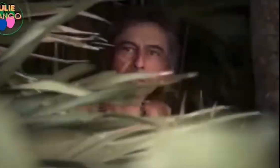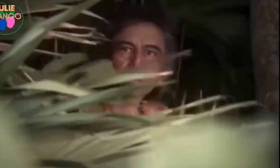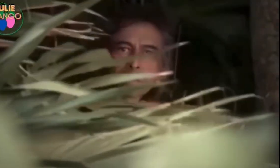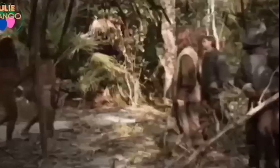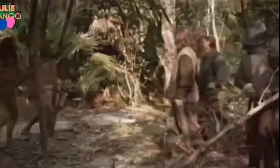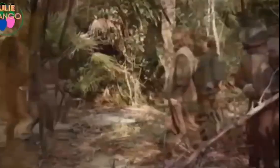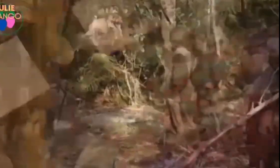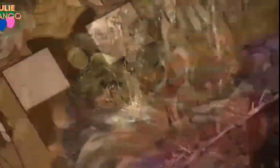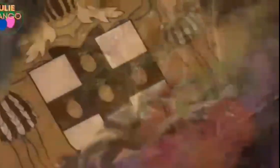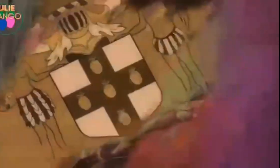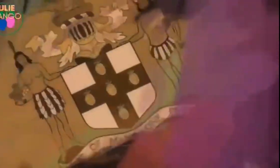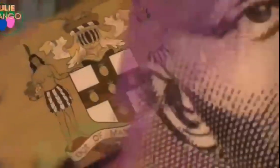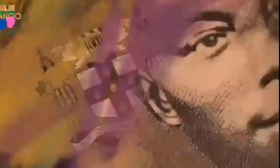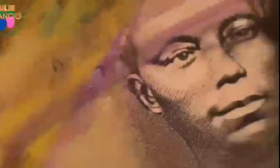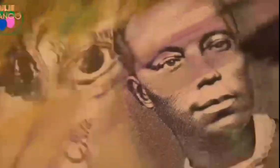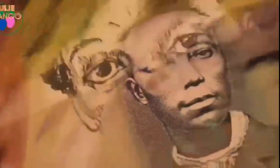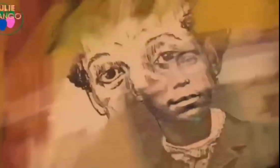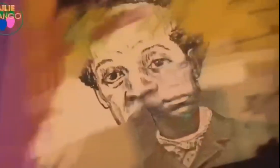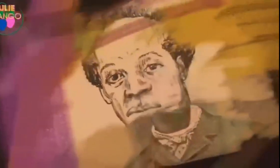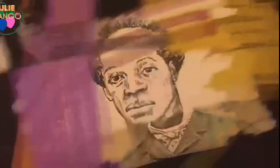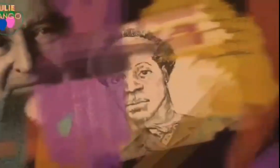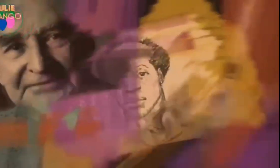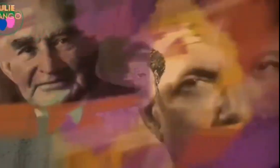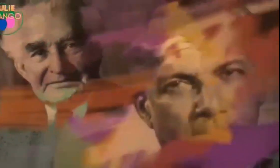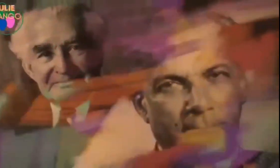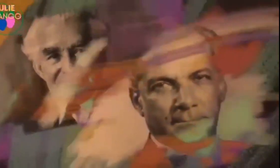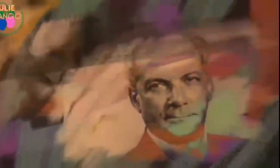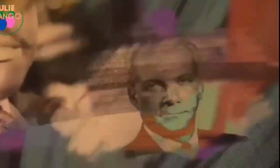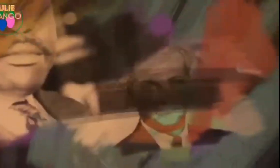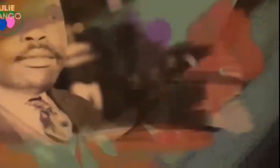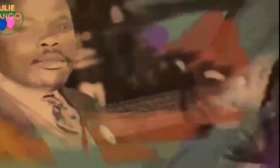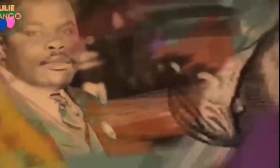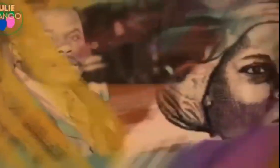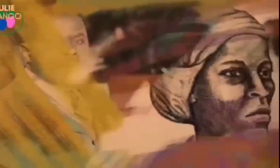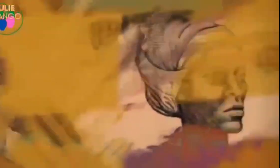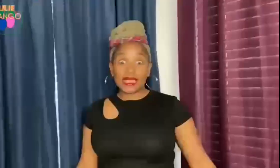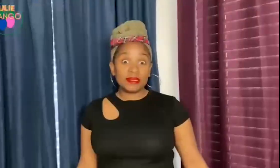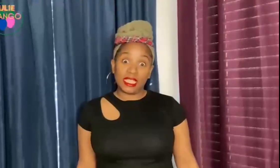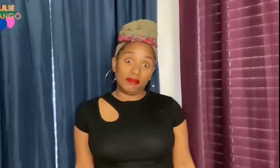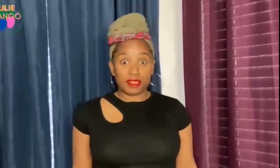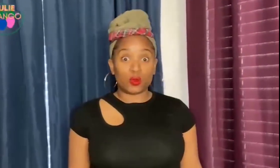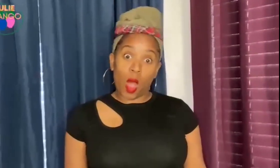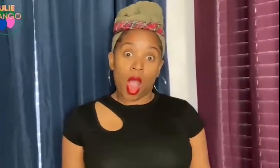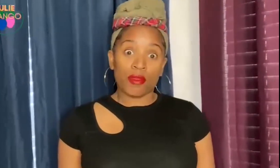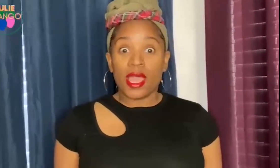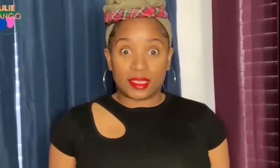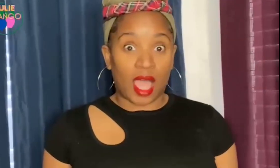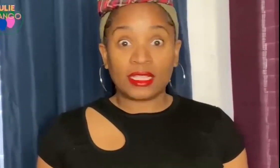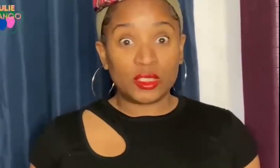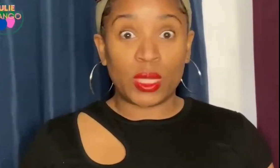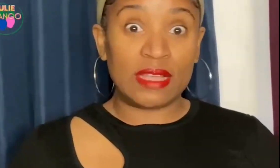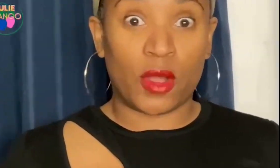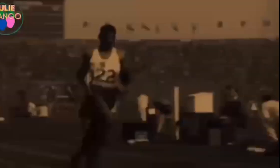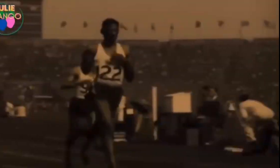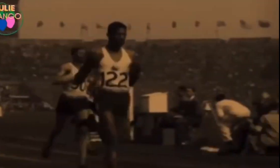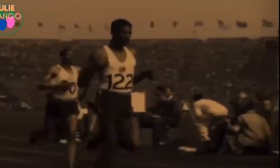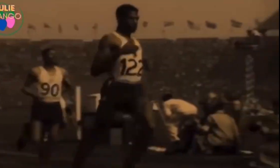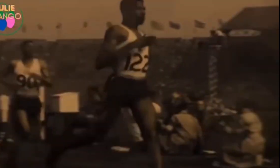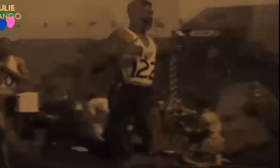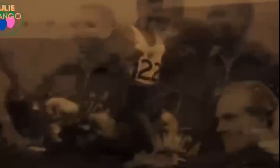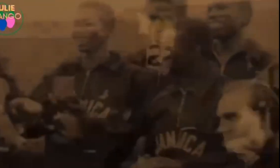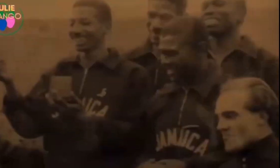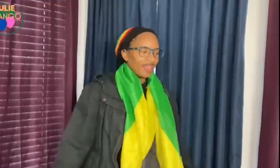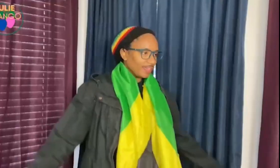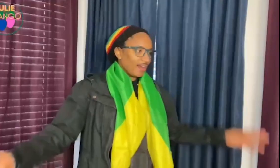But you see when our people decide the other people them free paper if it's war, start it, whatever. We are